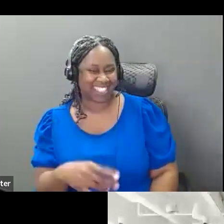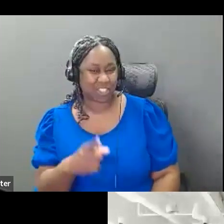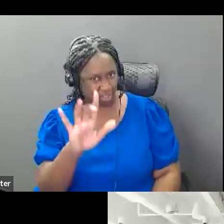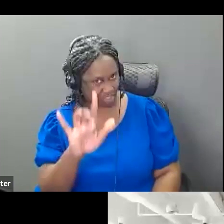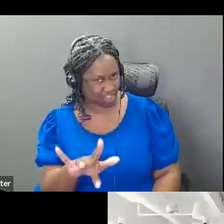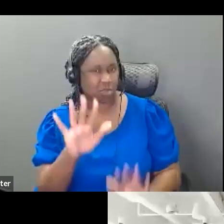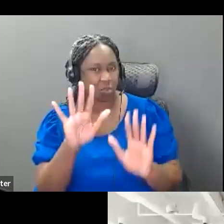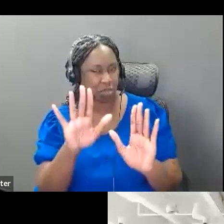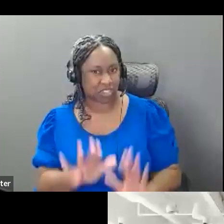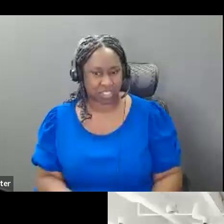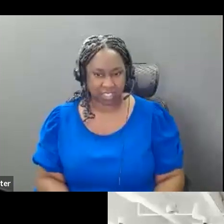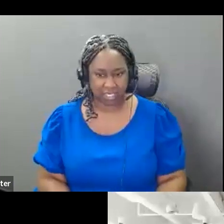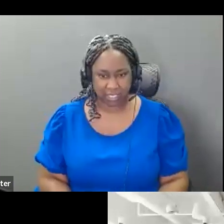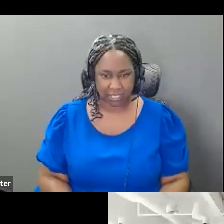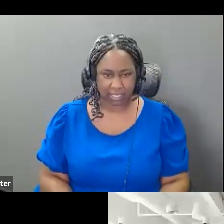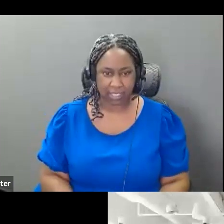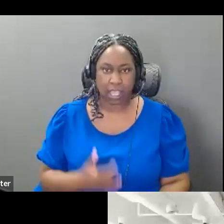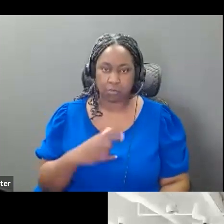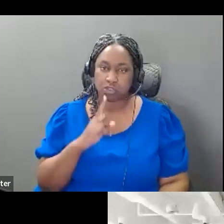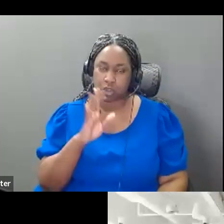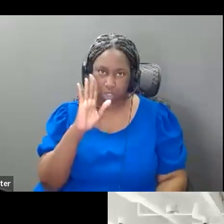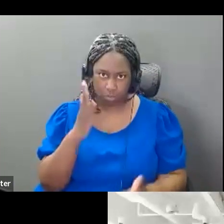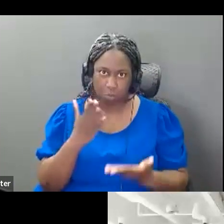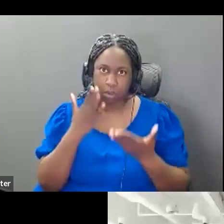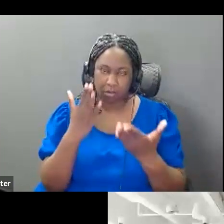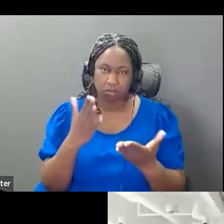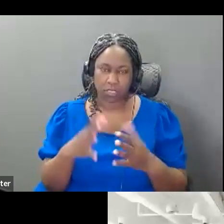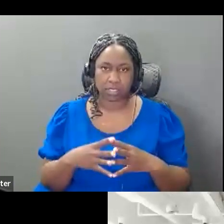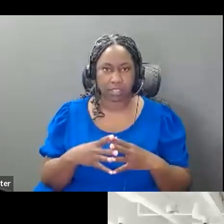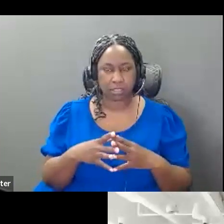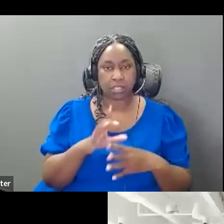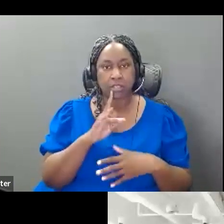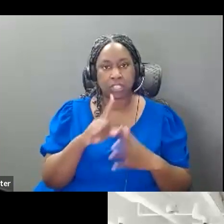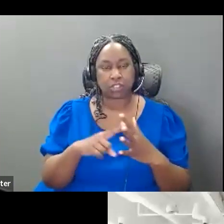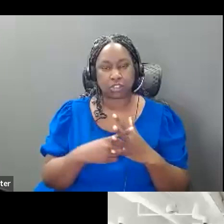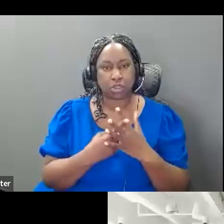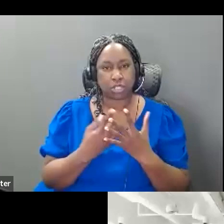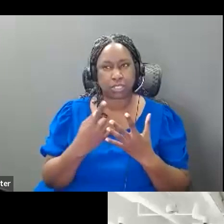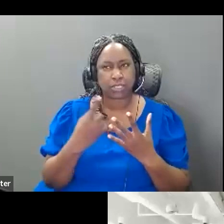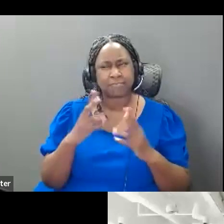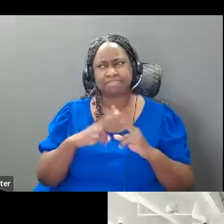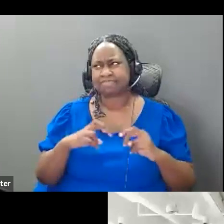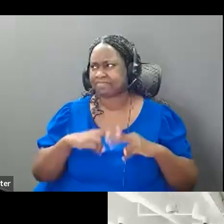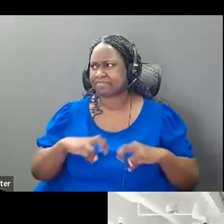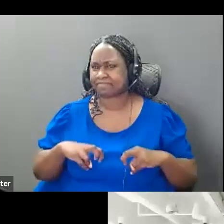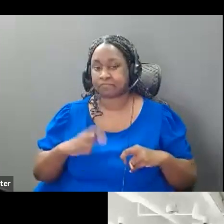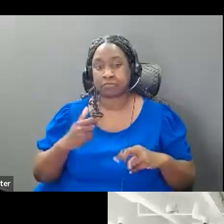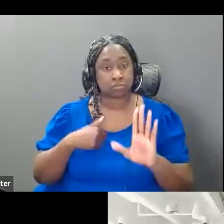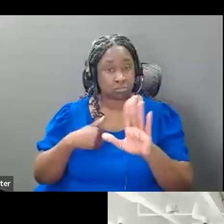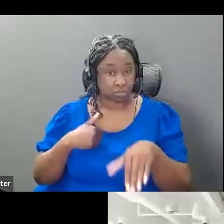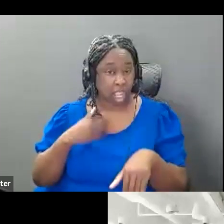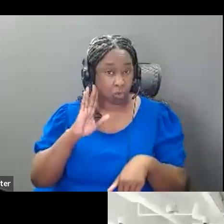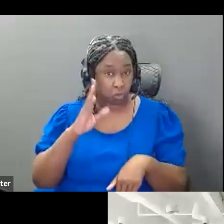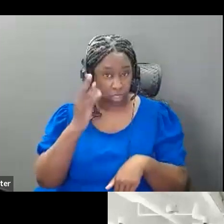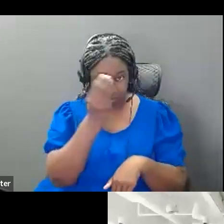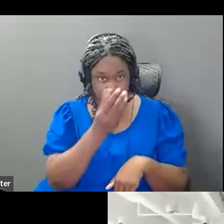is wonderful. It is, and I'm sure they'll offer it in the resources. And they really started to question this. And so what I'll say is that, and they talk about